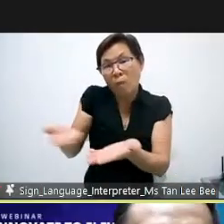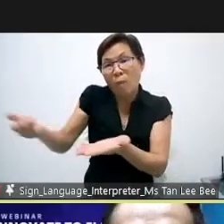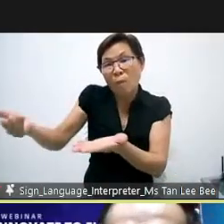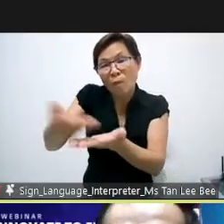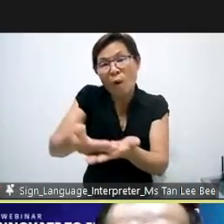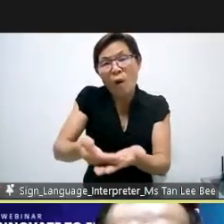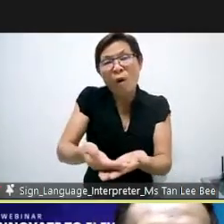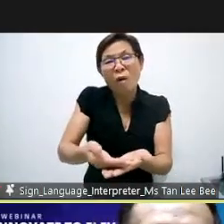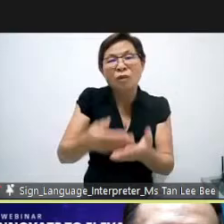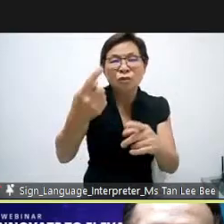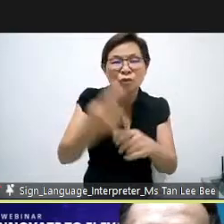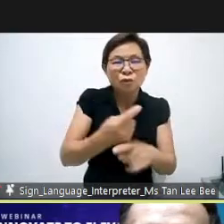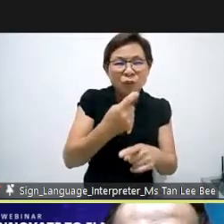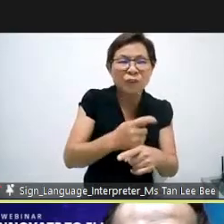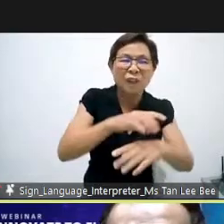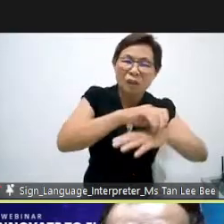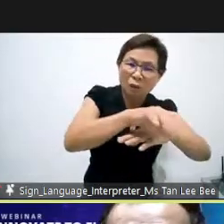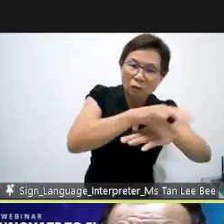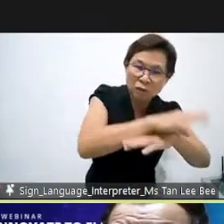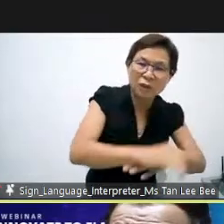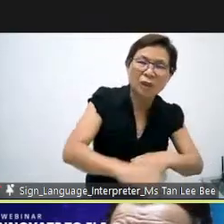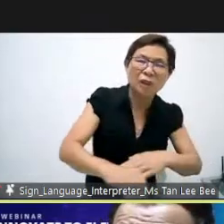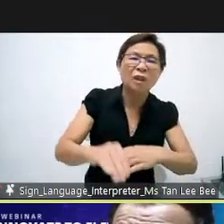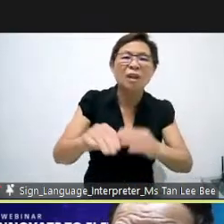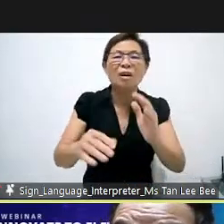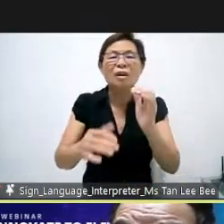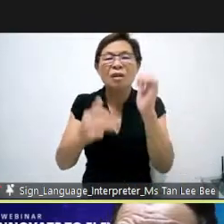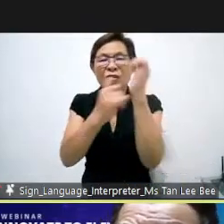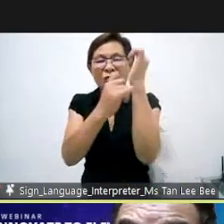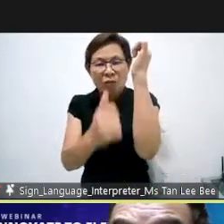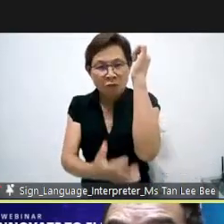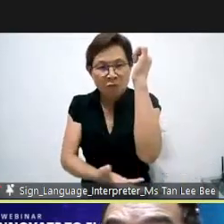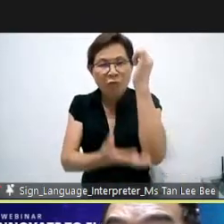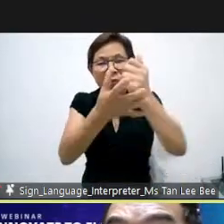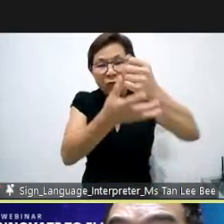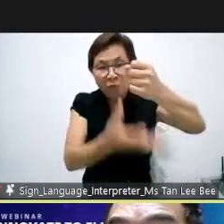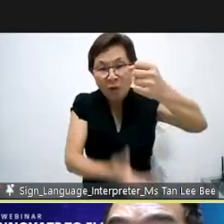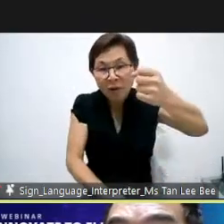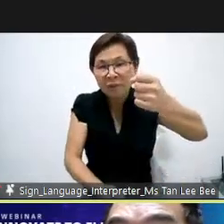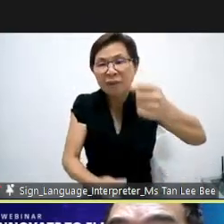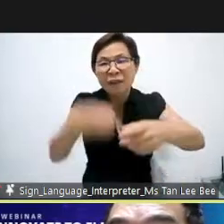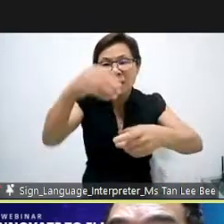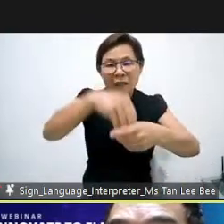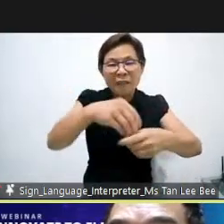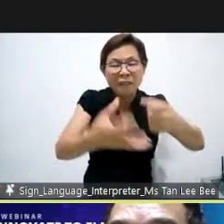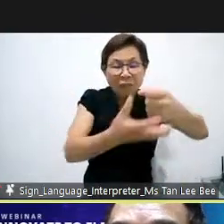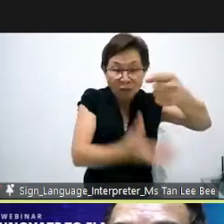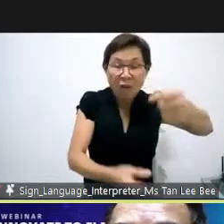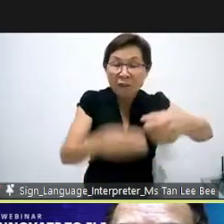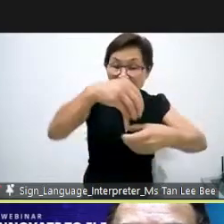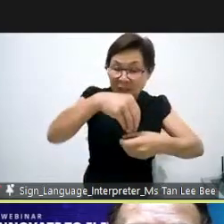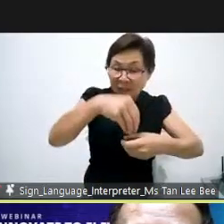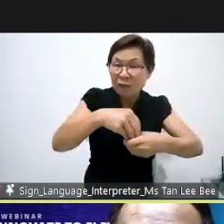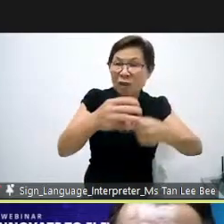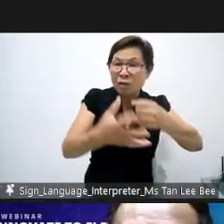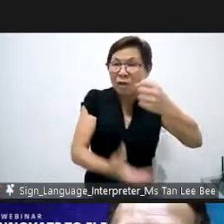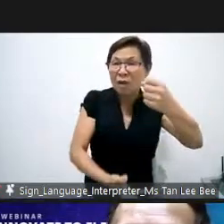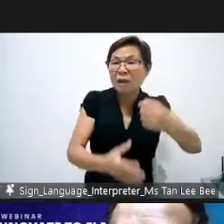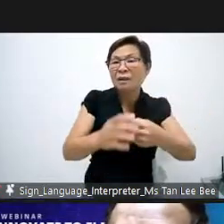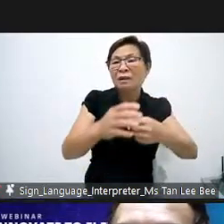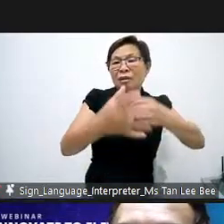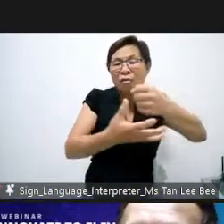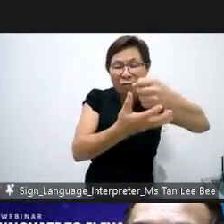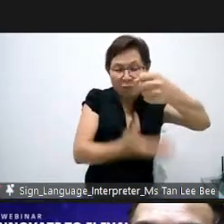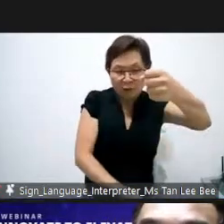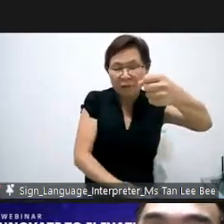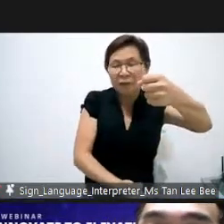development, innovation, skill, internal fund. Of course, international also we have internal fund. Madam Soila, we have internal fund that